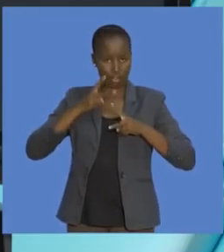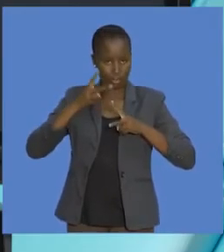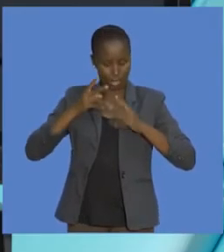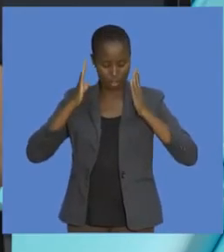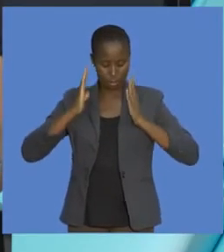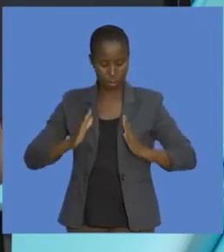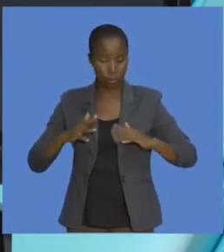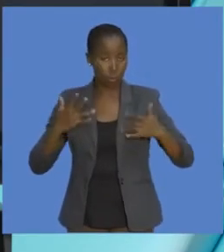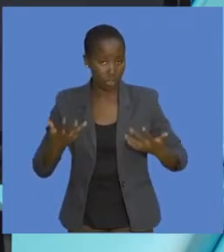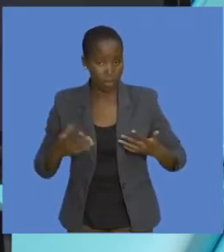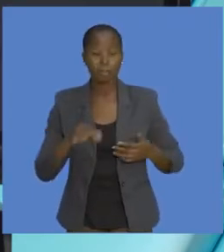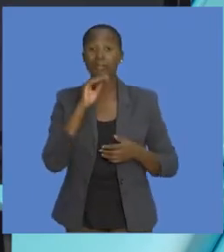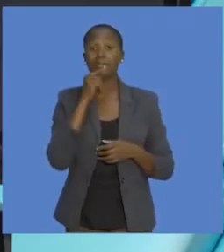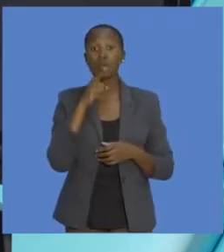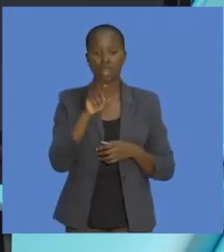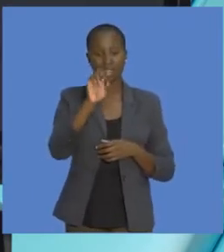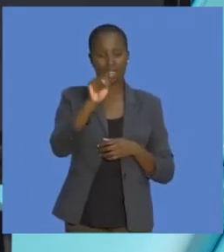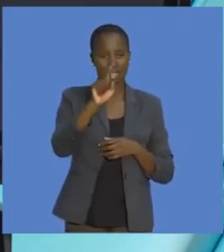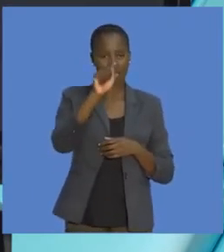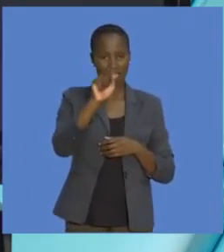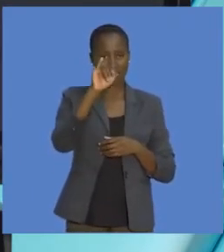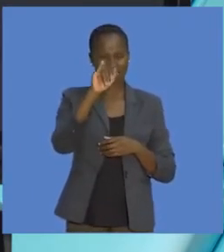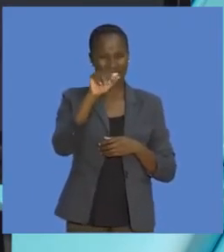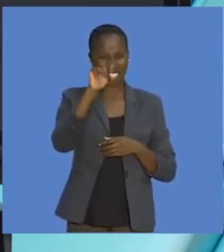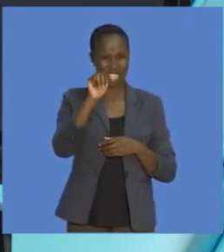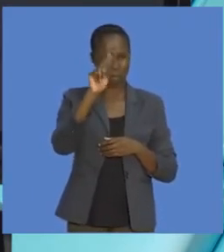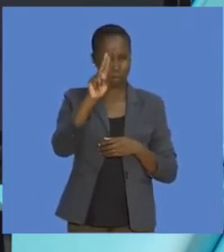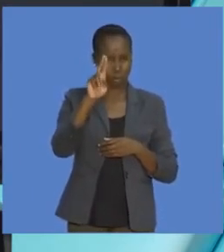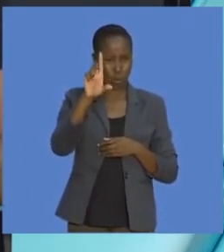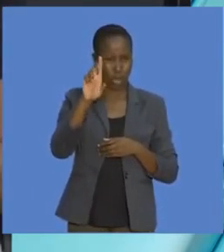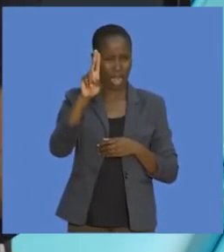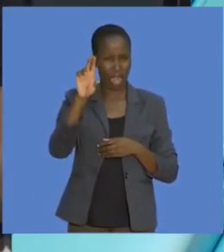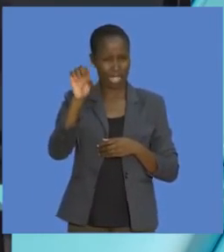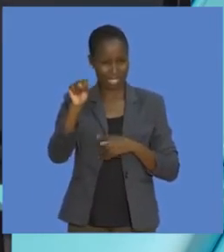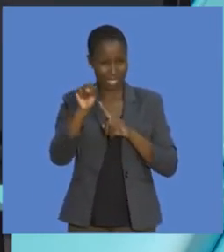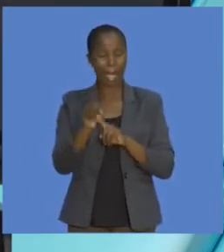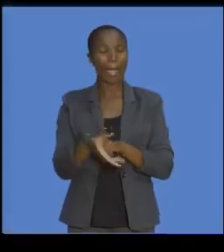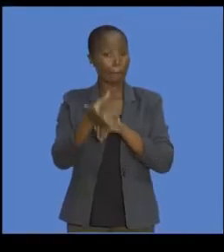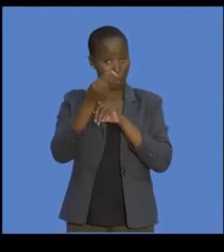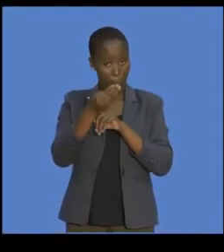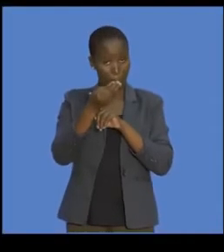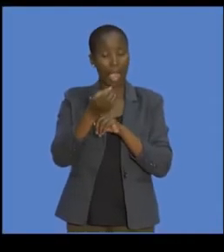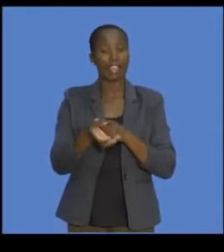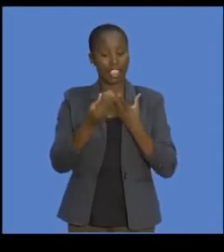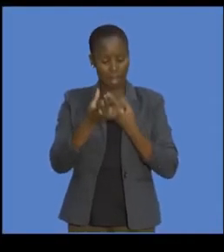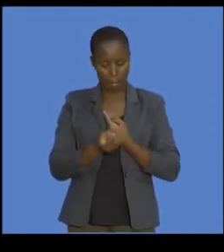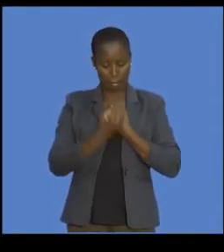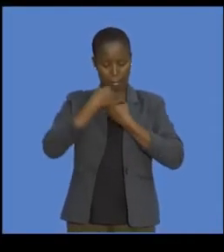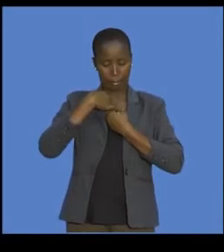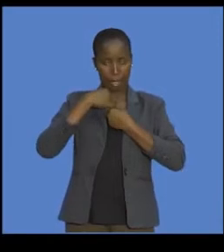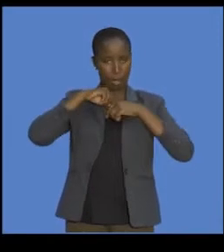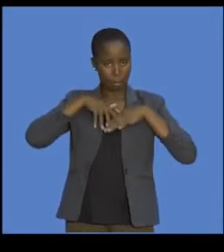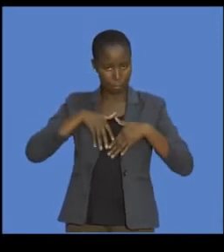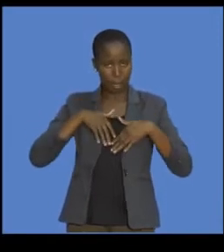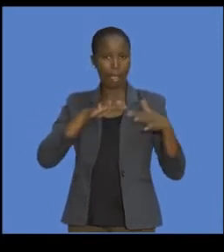stimulus having an effect on another, increasing the effect. And we'll look at an example of that in a bit. So examples of